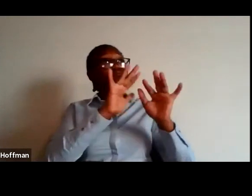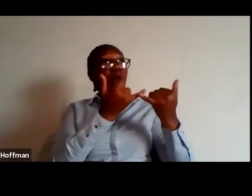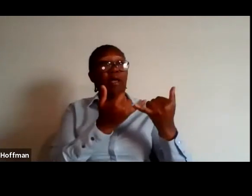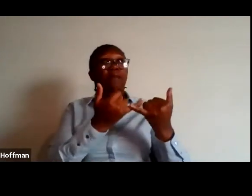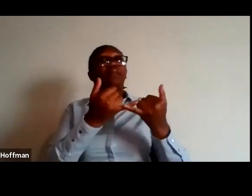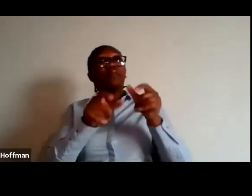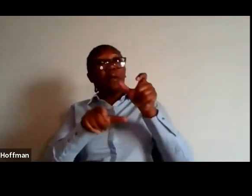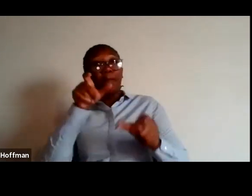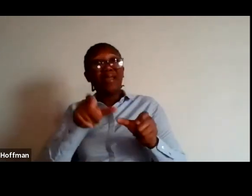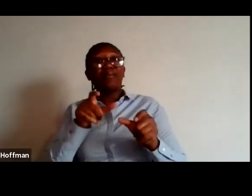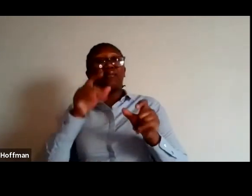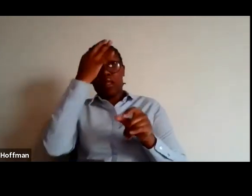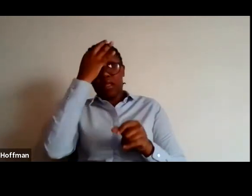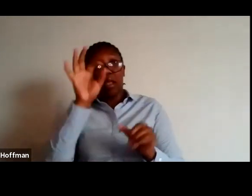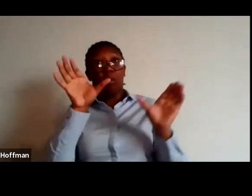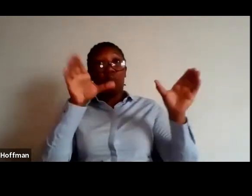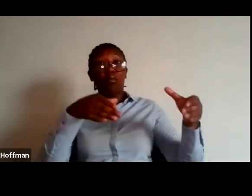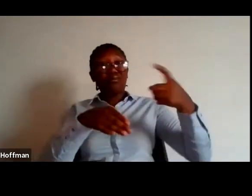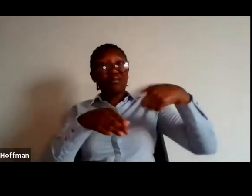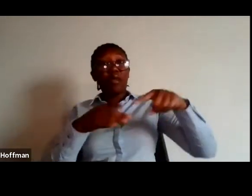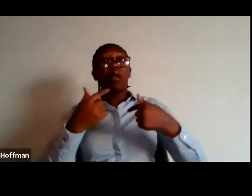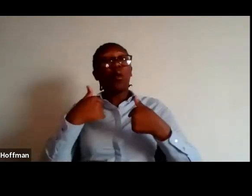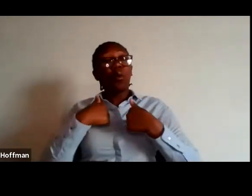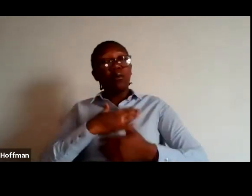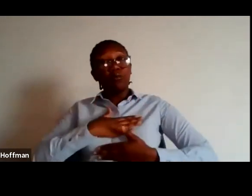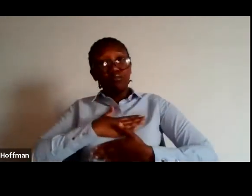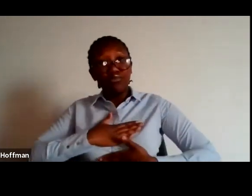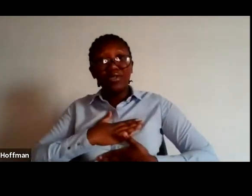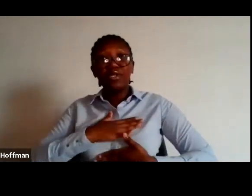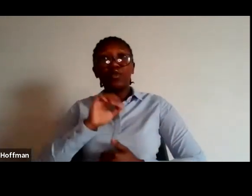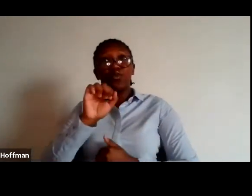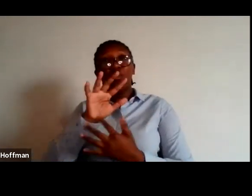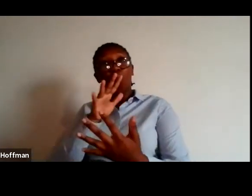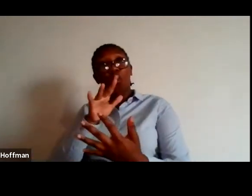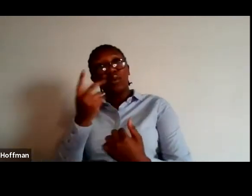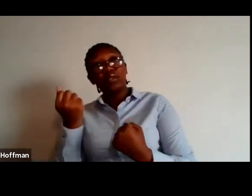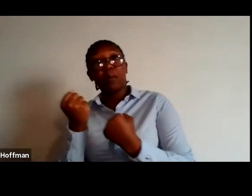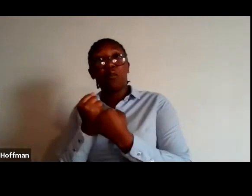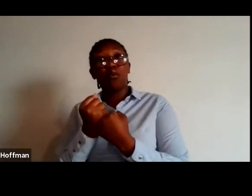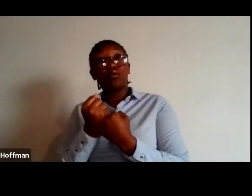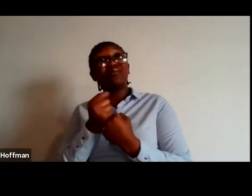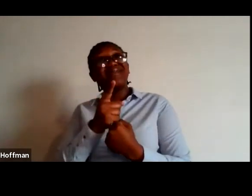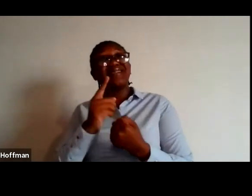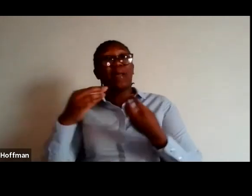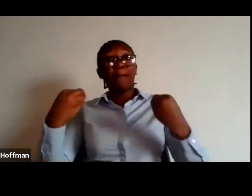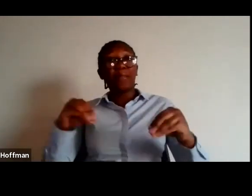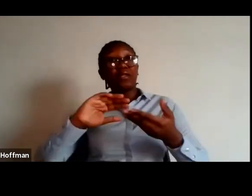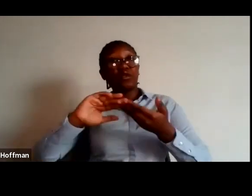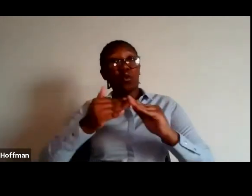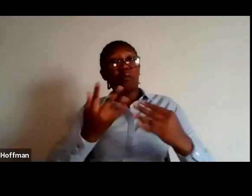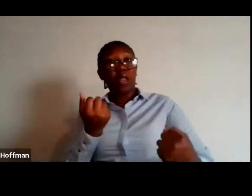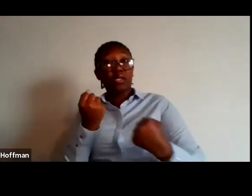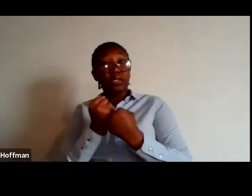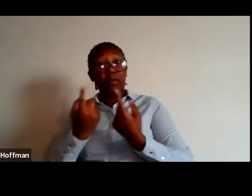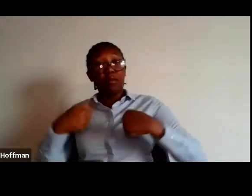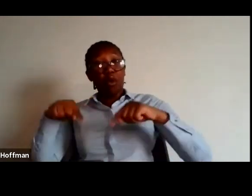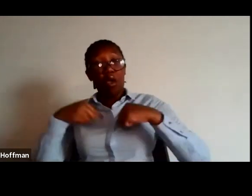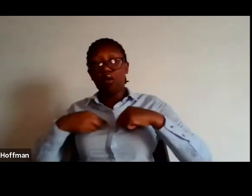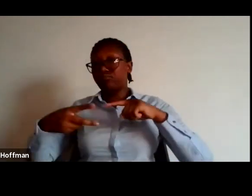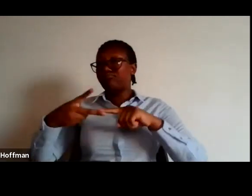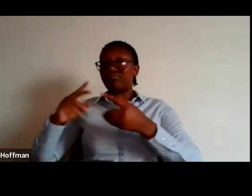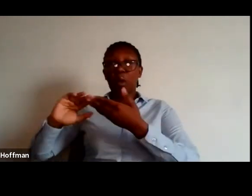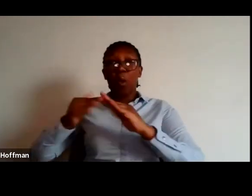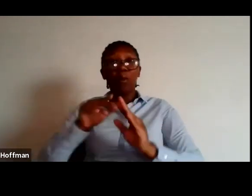sincerely appreciate the continuous support of the business community and society at large